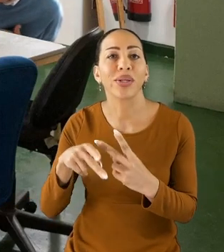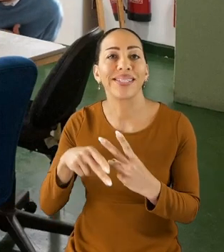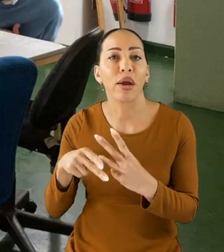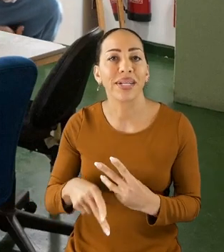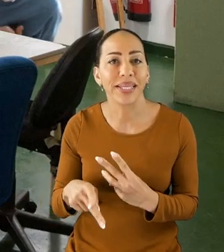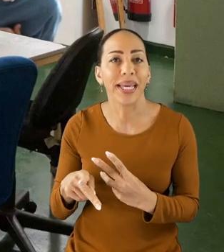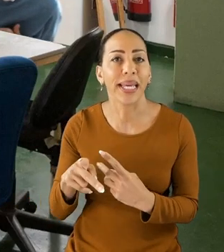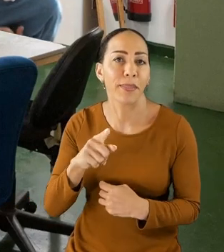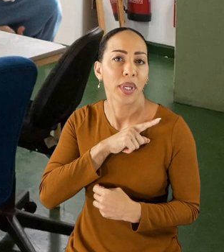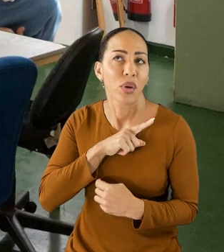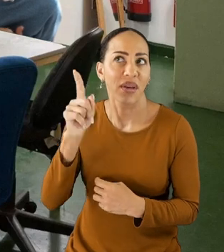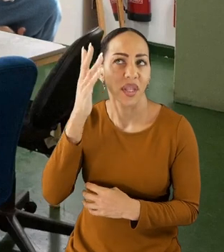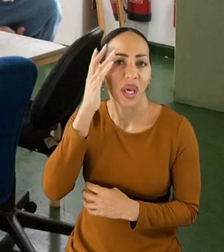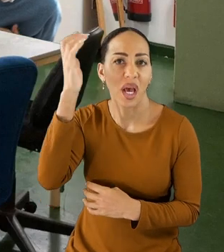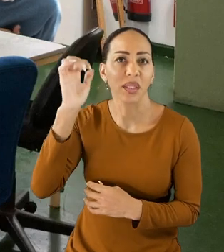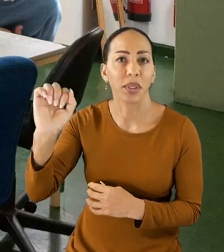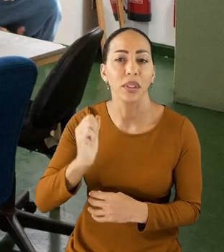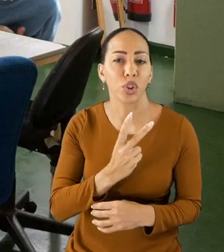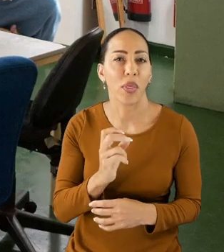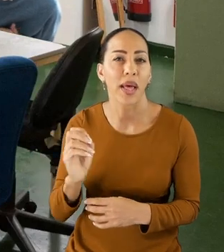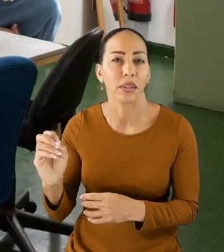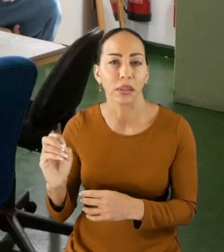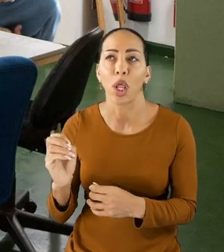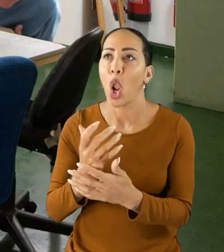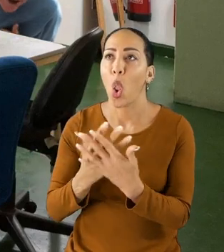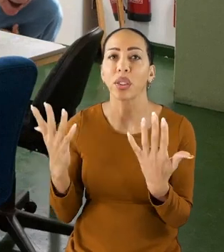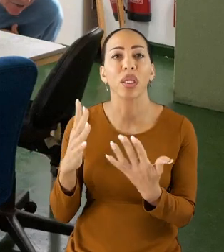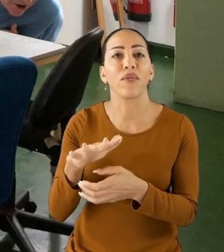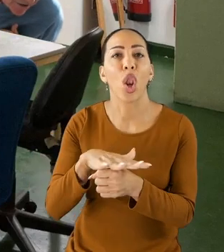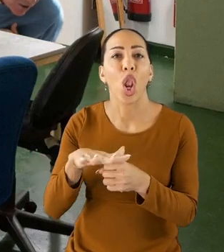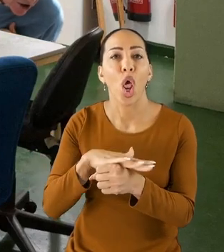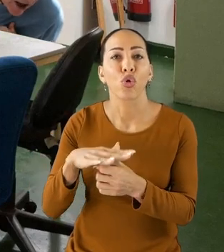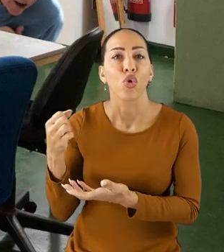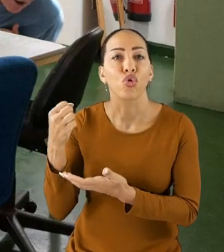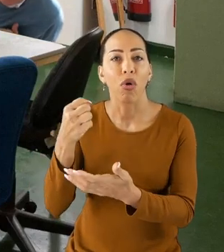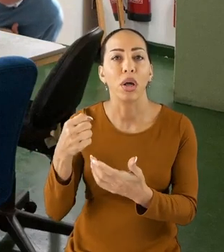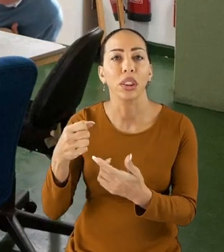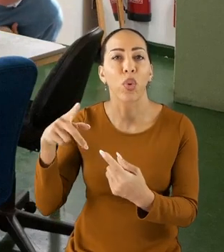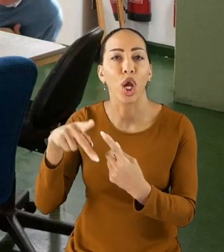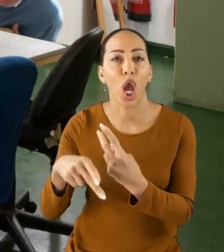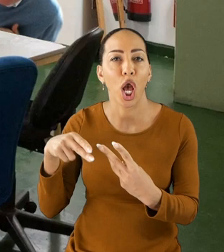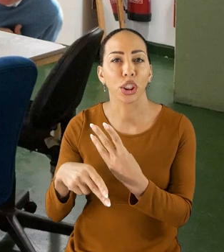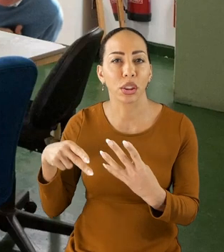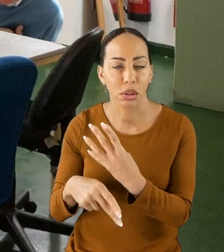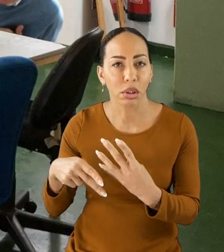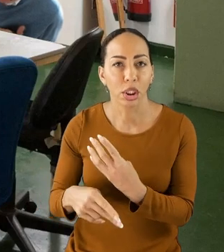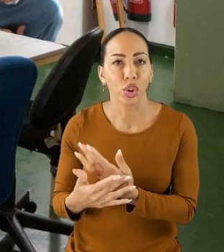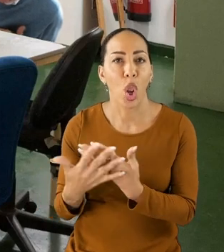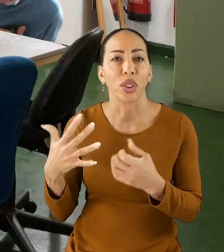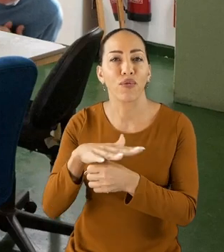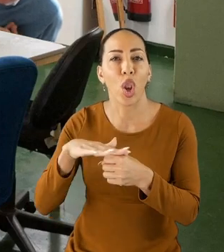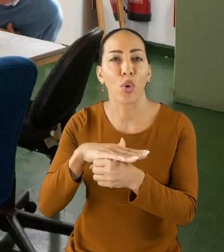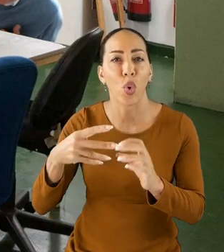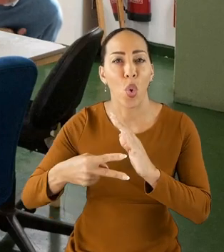to now with the austerity measures, which are accelerating again, which of course cut local authority grant to any